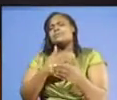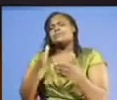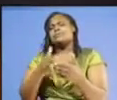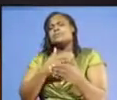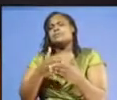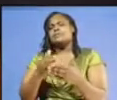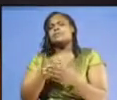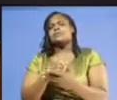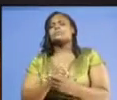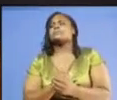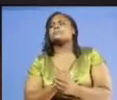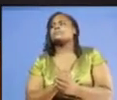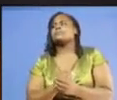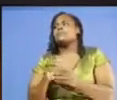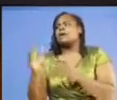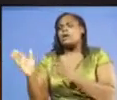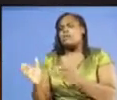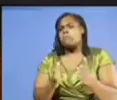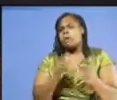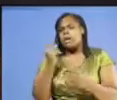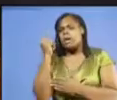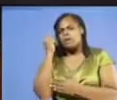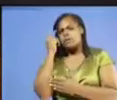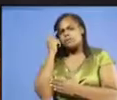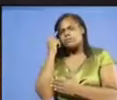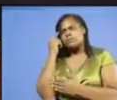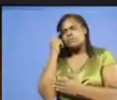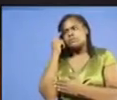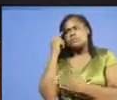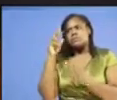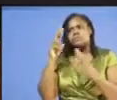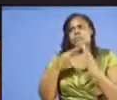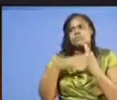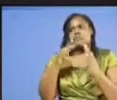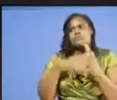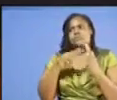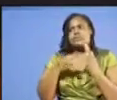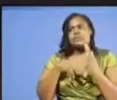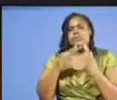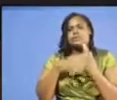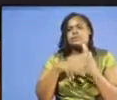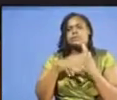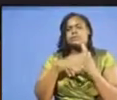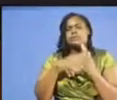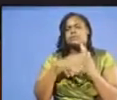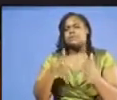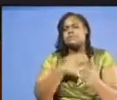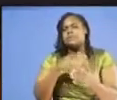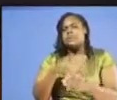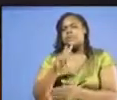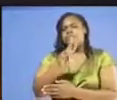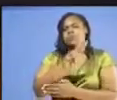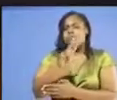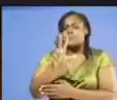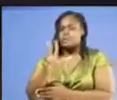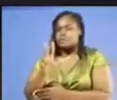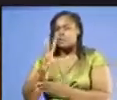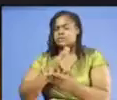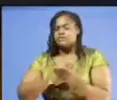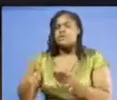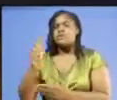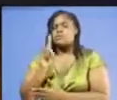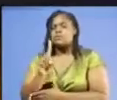I had planned in my mind to read from Psalm 23 verse 1. But I just go to